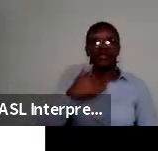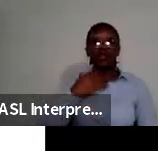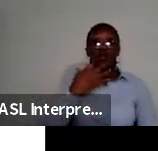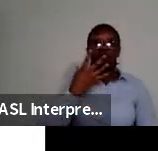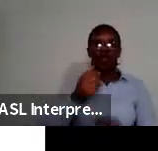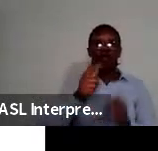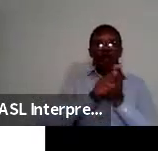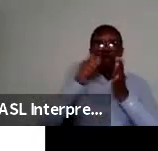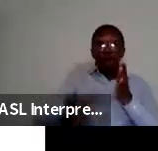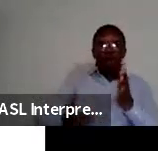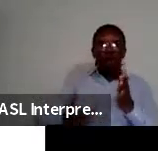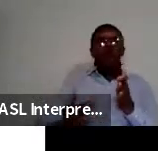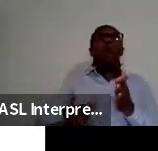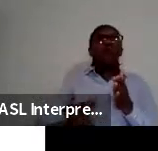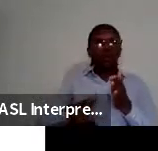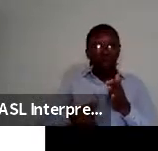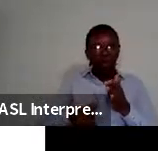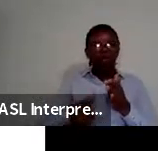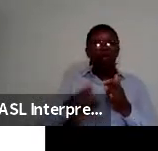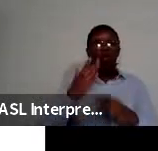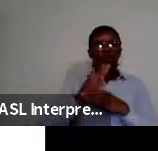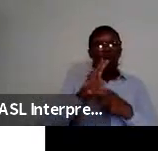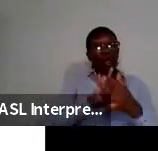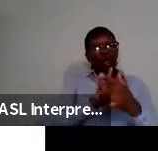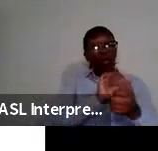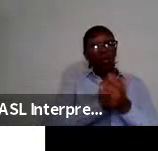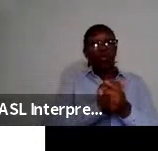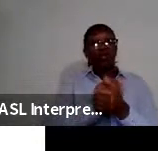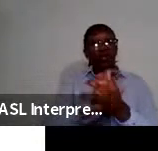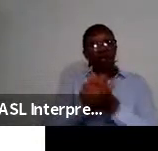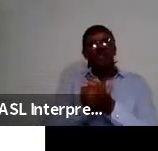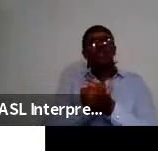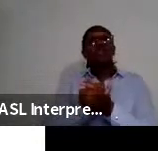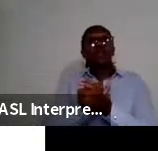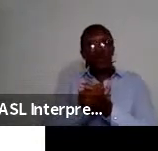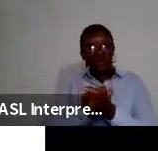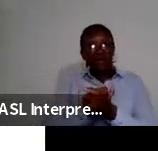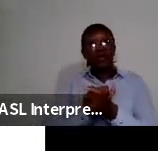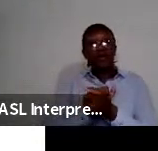enforcement agencies to partner and then work towards